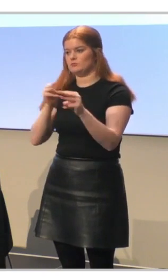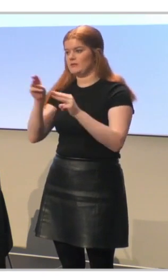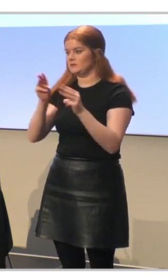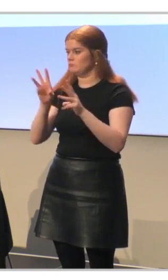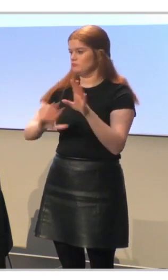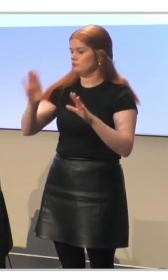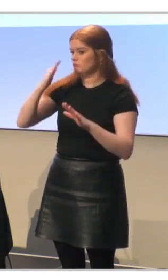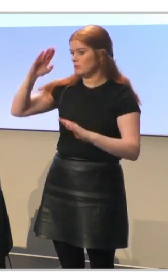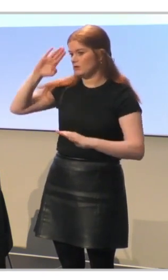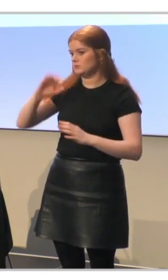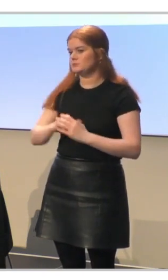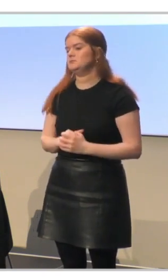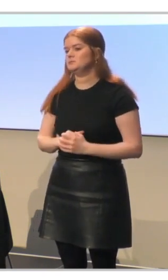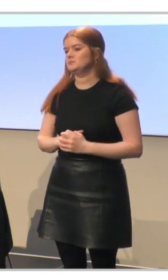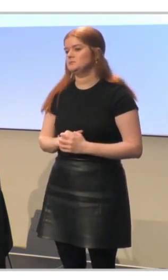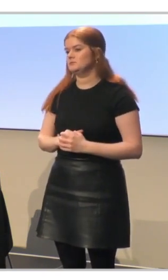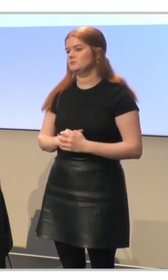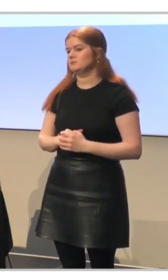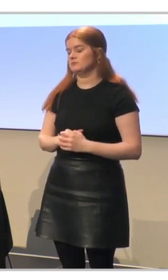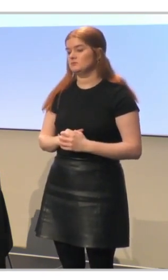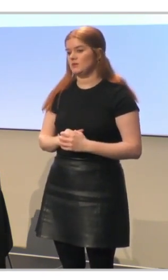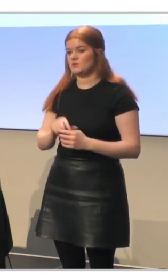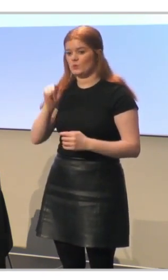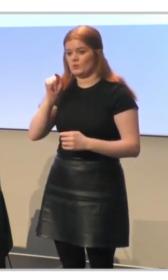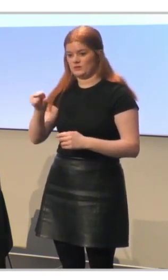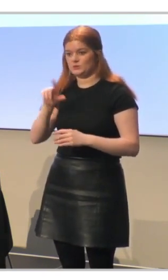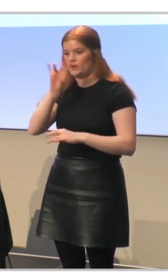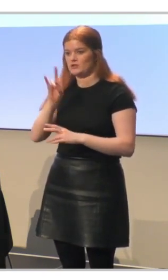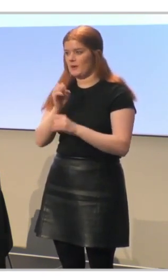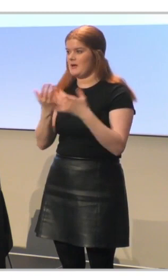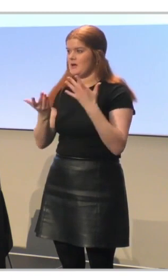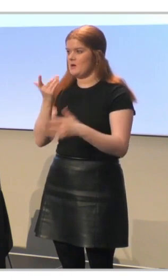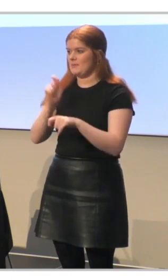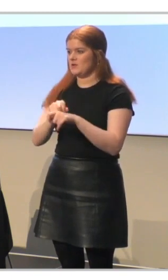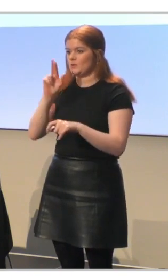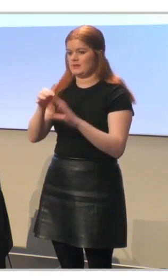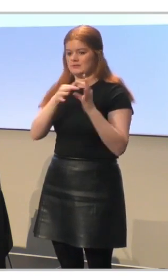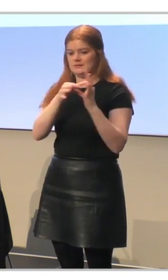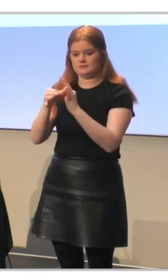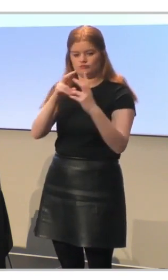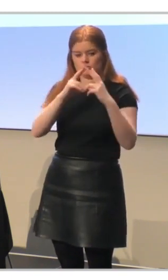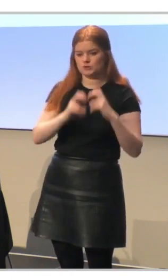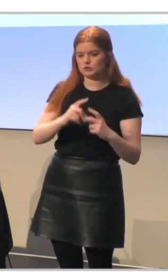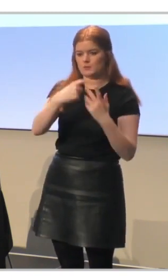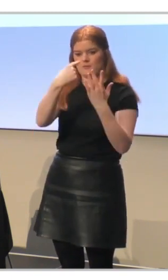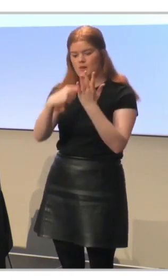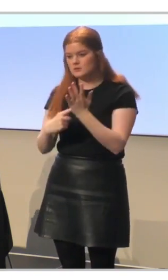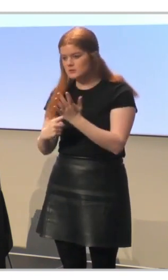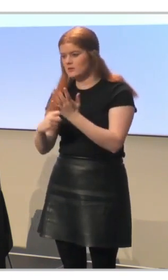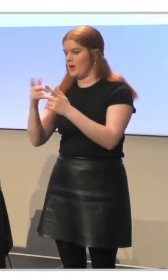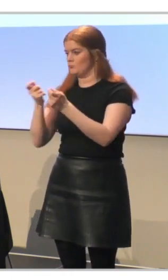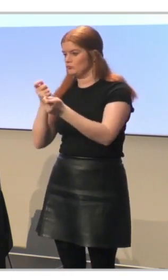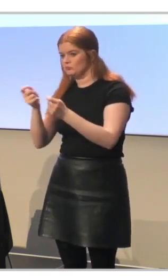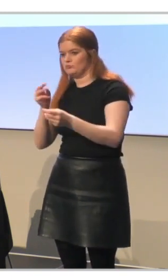country. It is precisely this question of how best to link research, policy, and